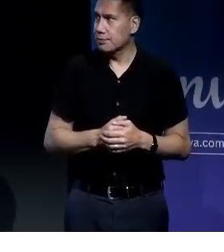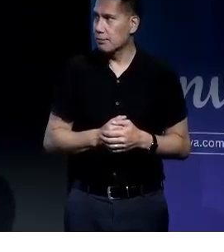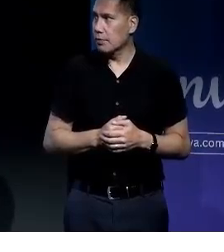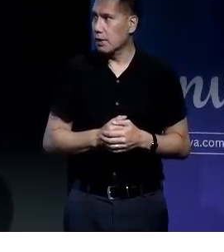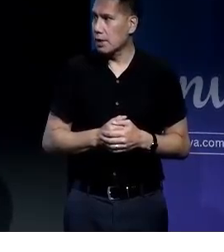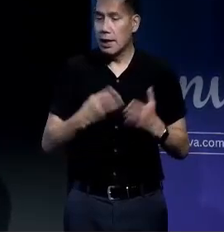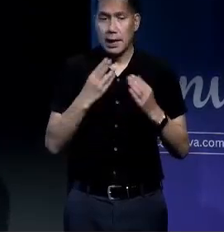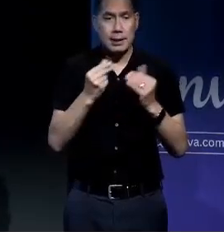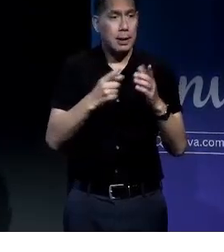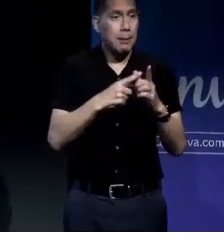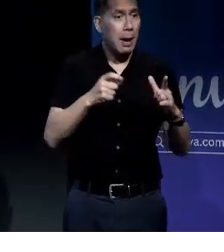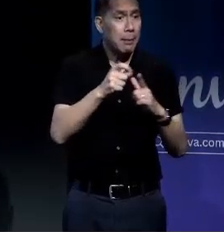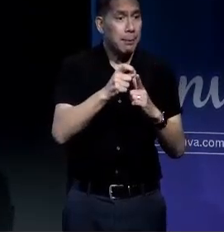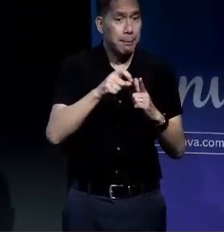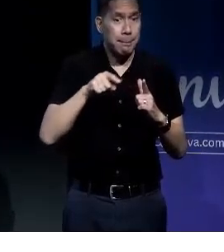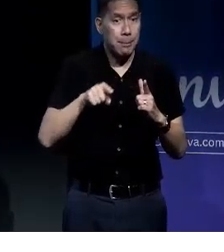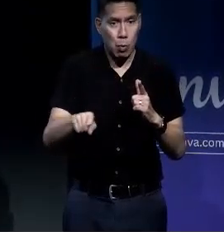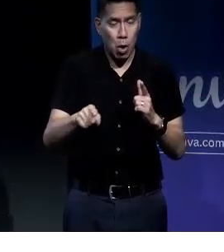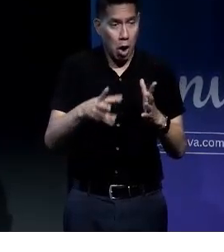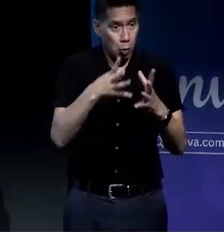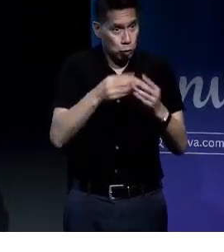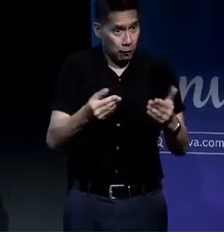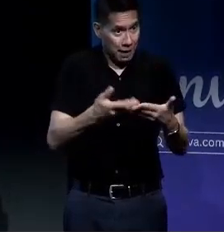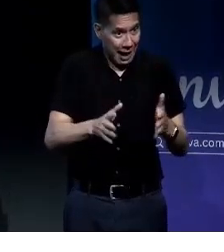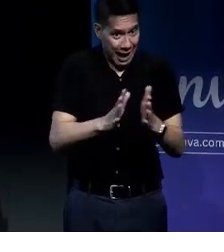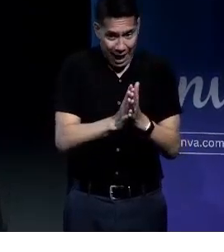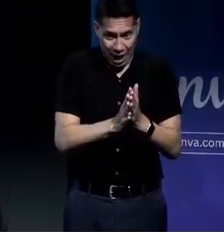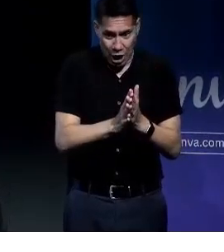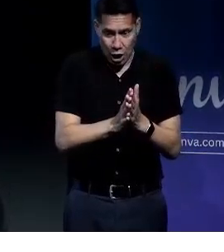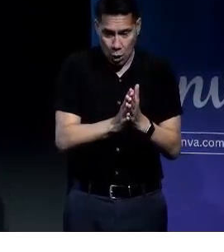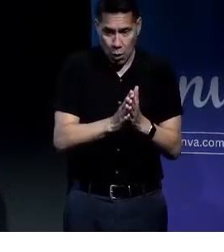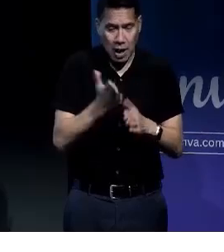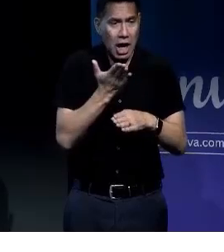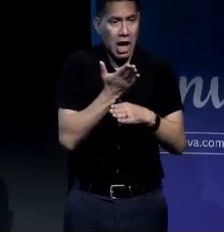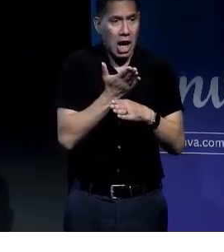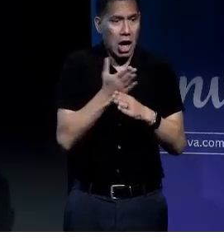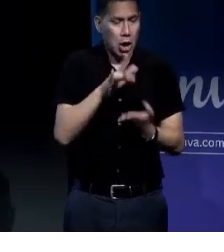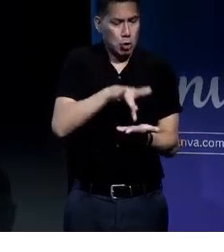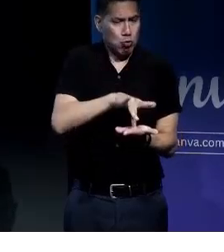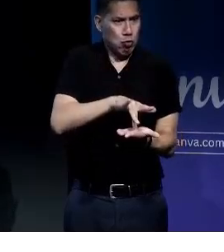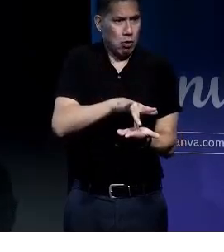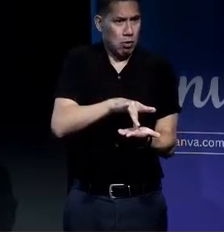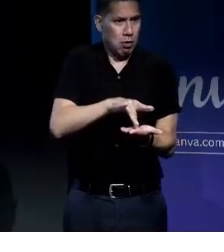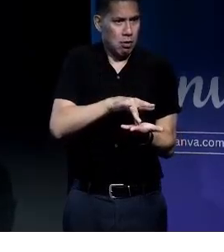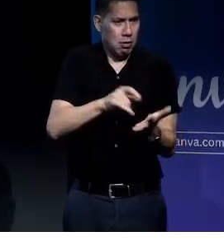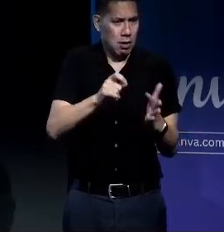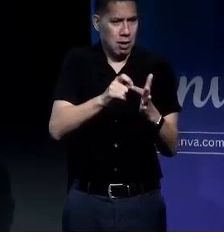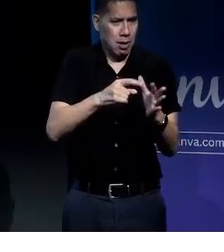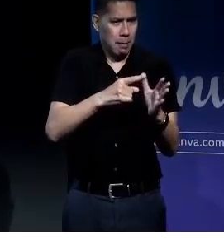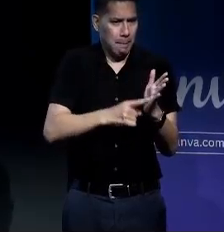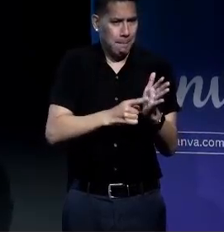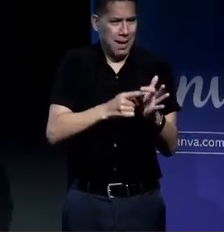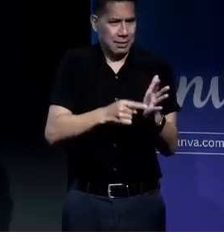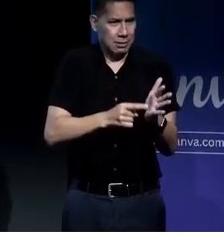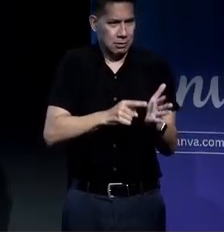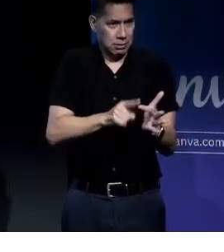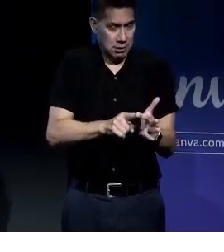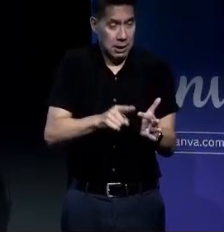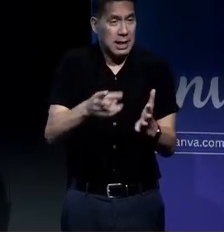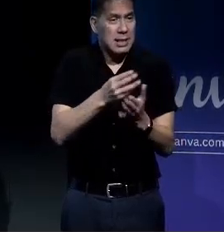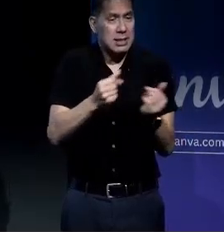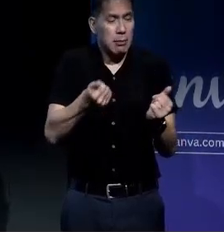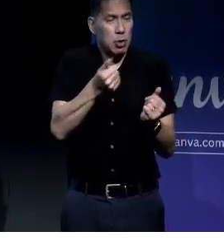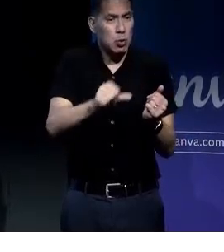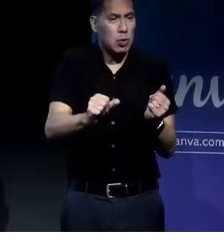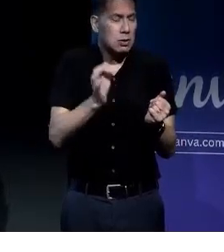Some applications resolve this by using like a completely neutral palette, and some will just use black